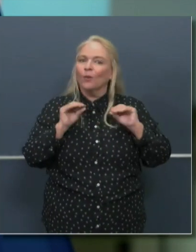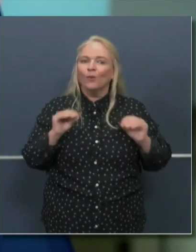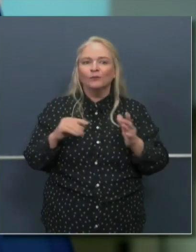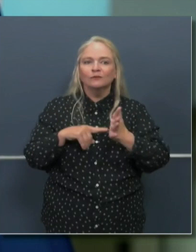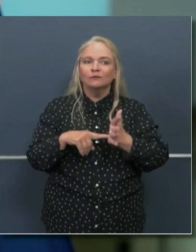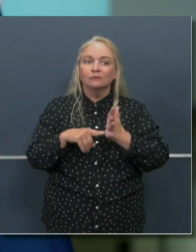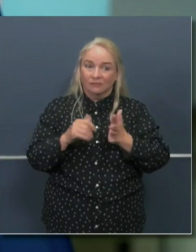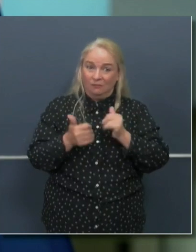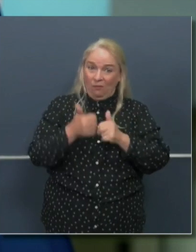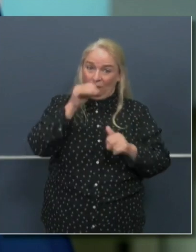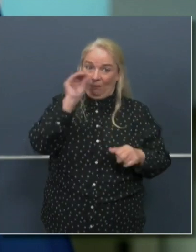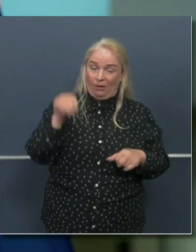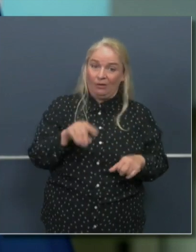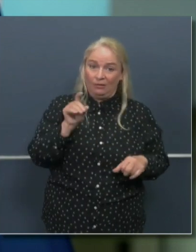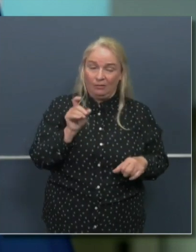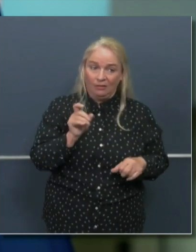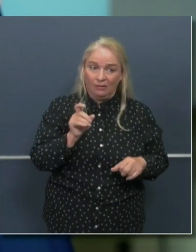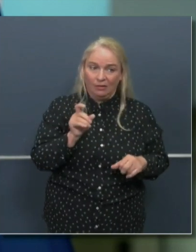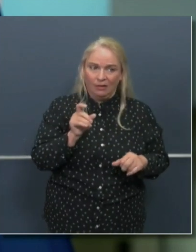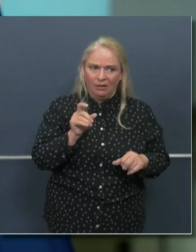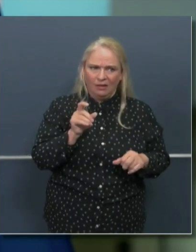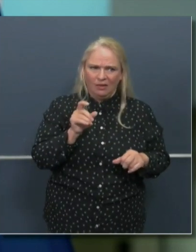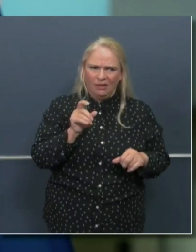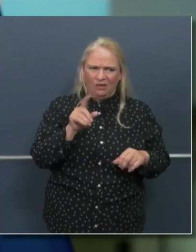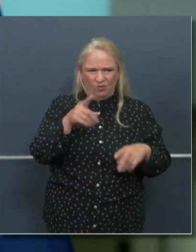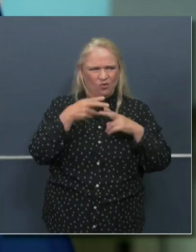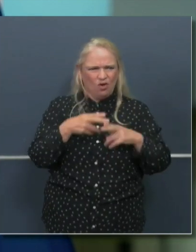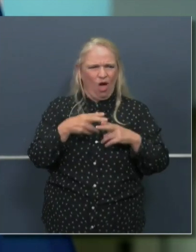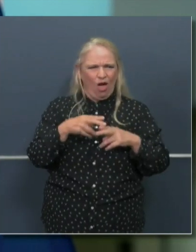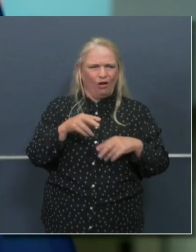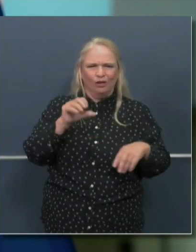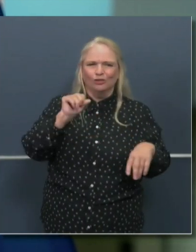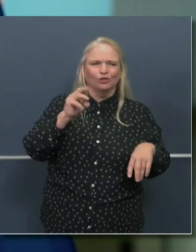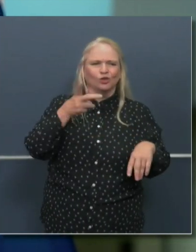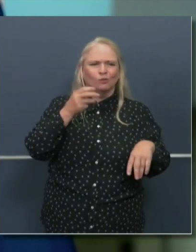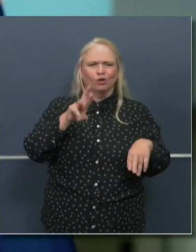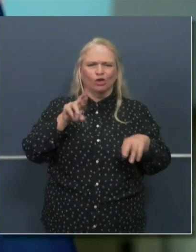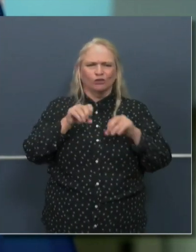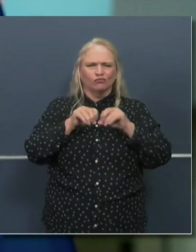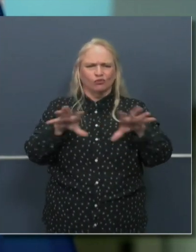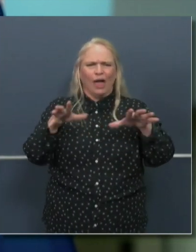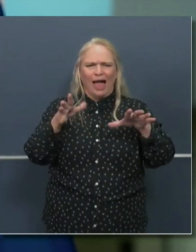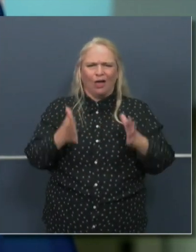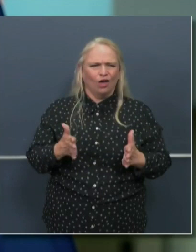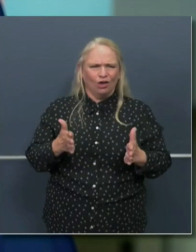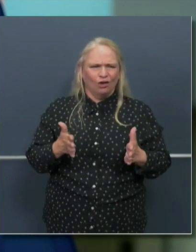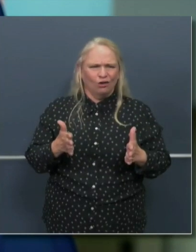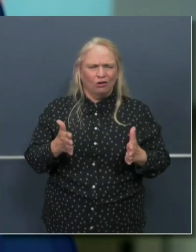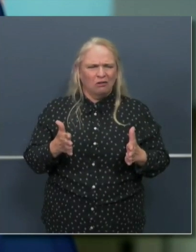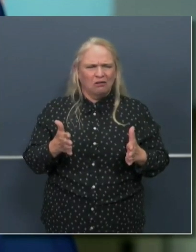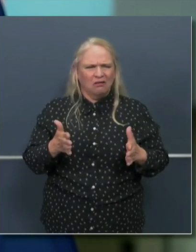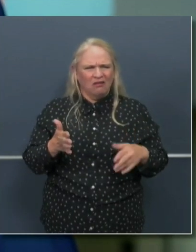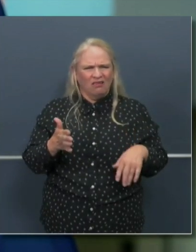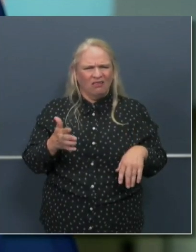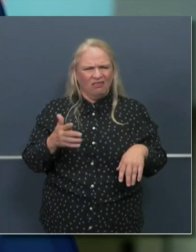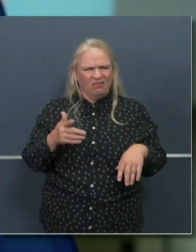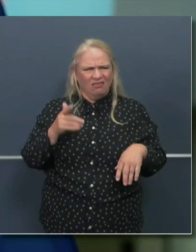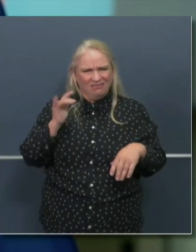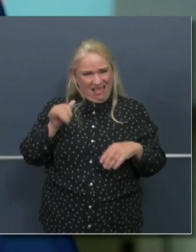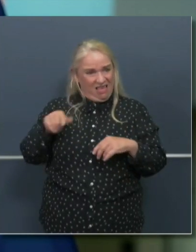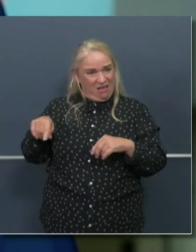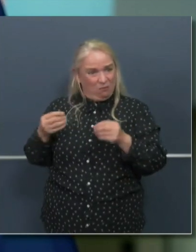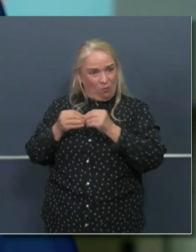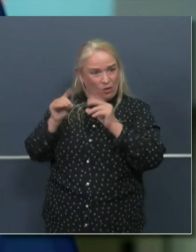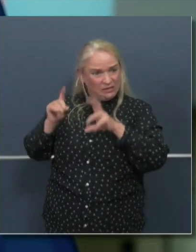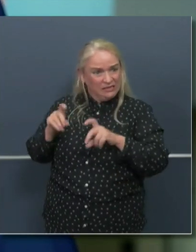getting tested? Well, we've tried to encourage testing, and particularly in our diverse communities. We've been able to put up a site,